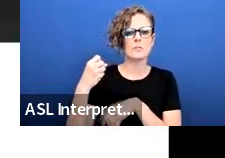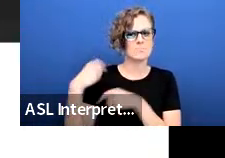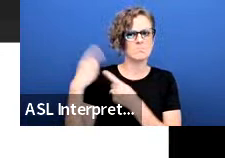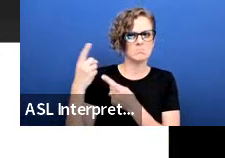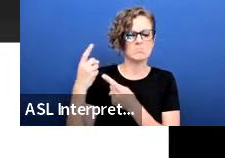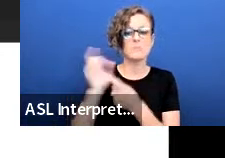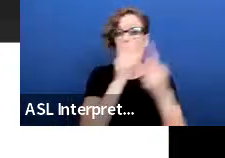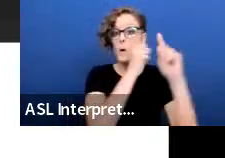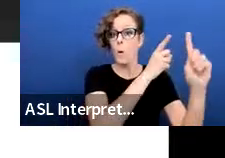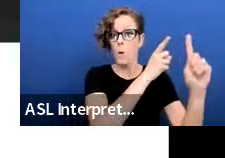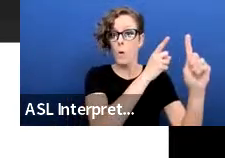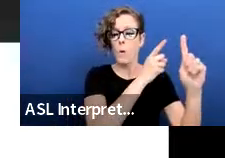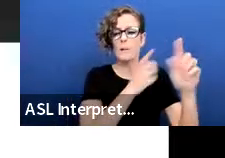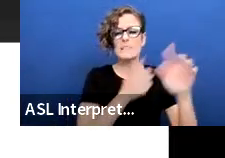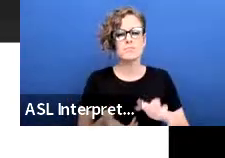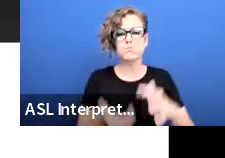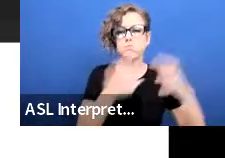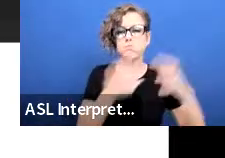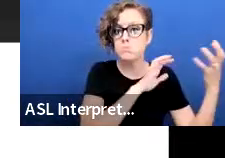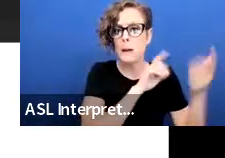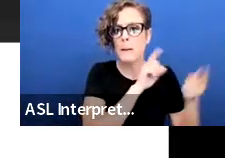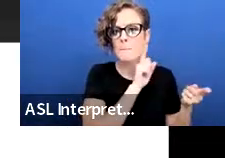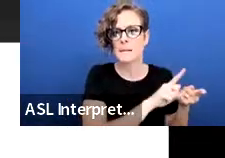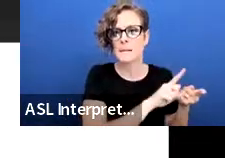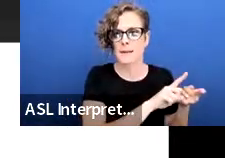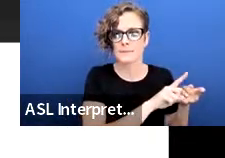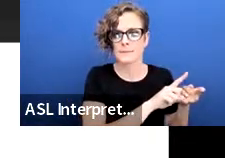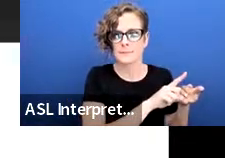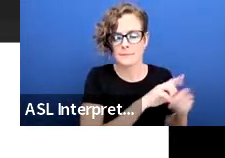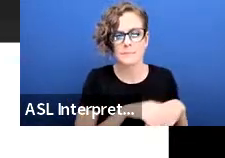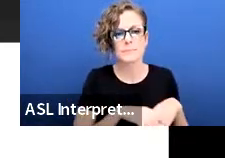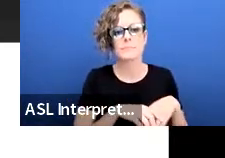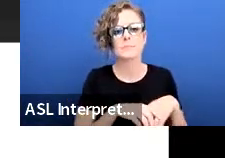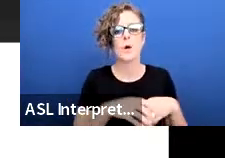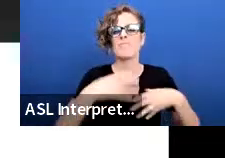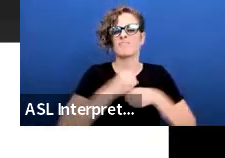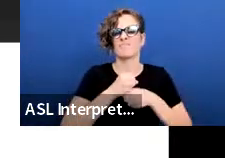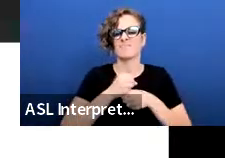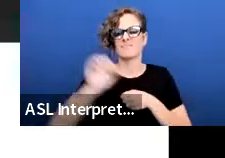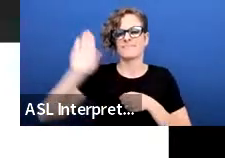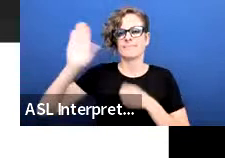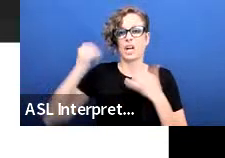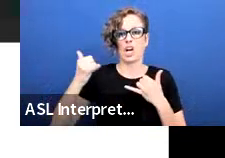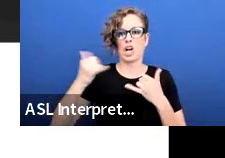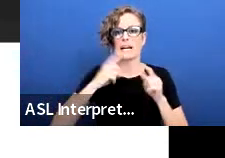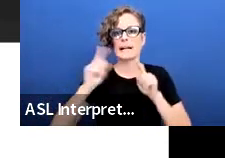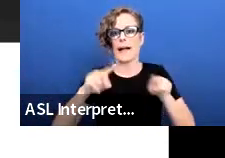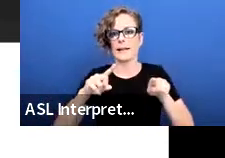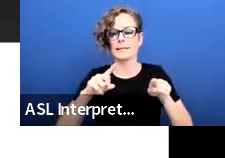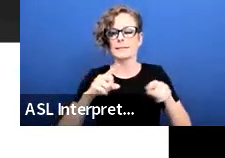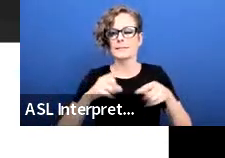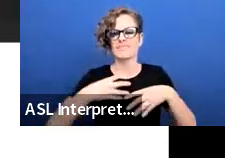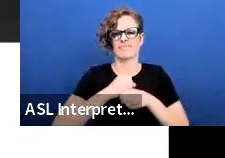to minimize disruptions. So the main points of the current guidance, which is much